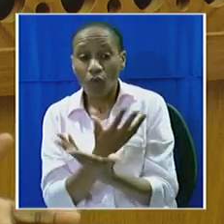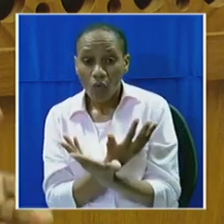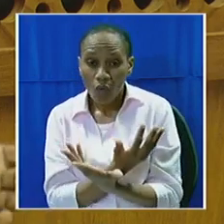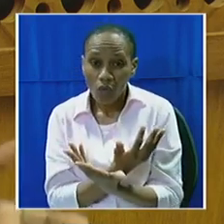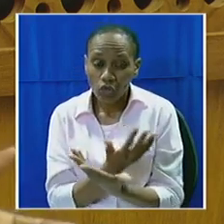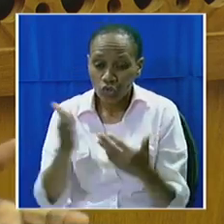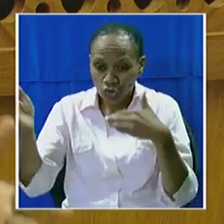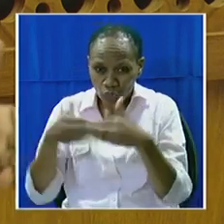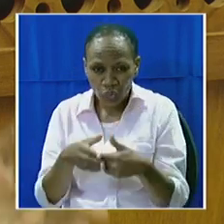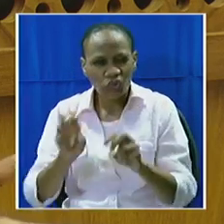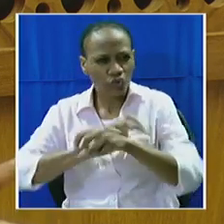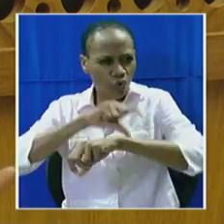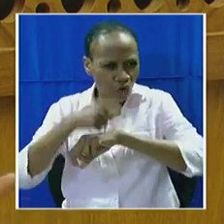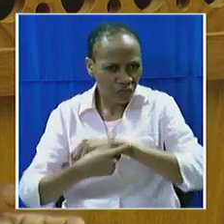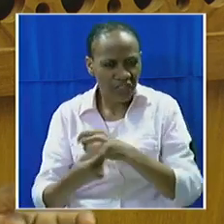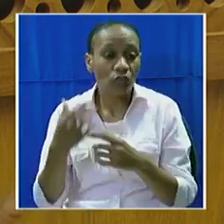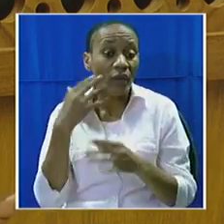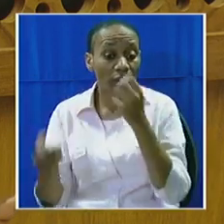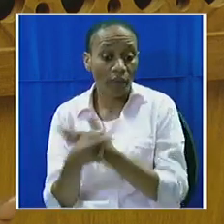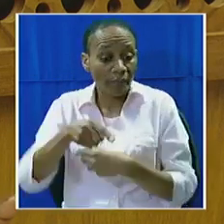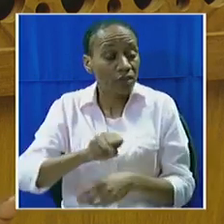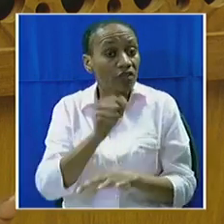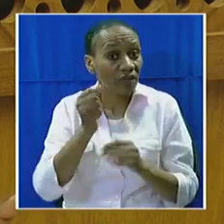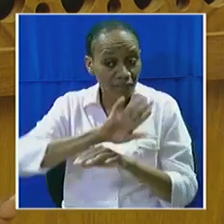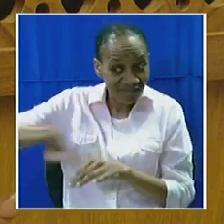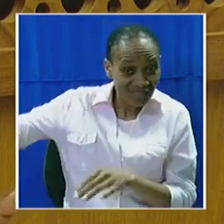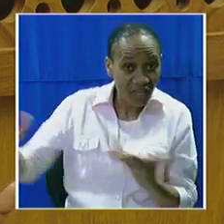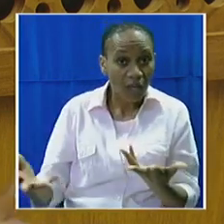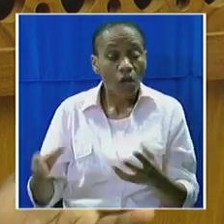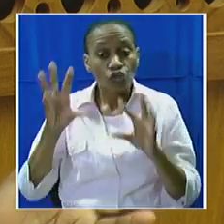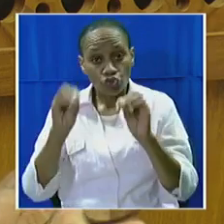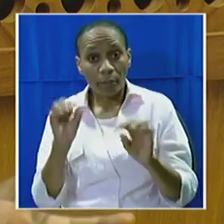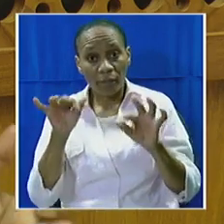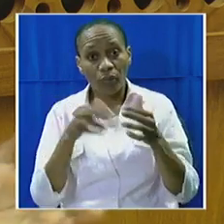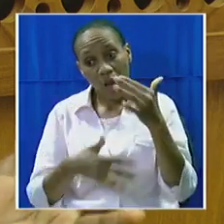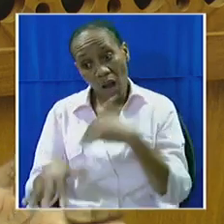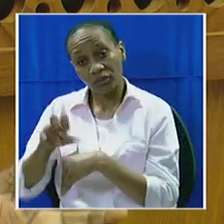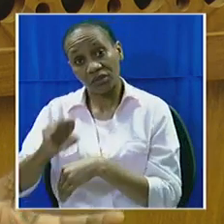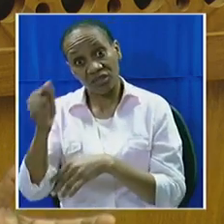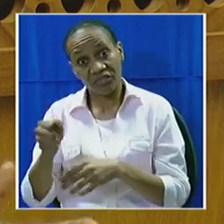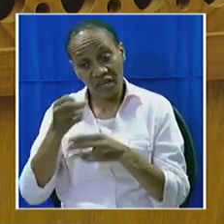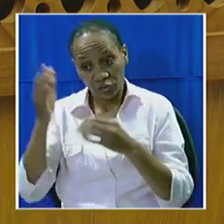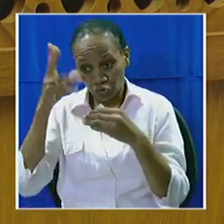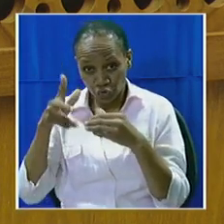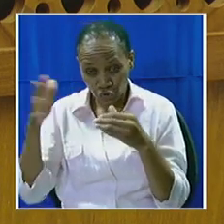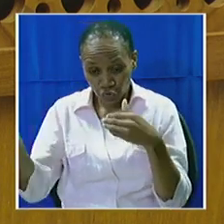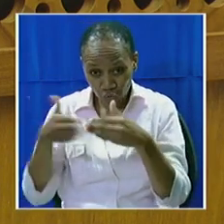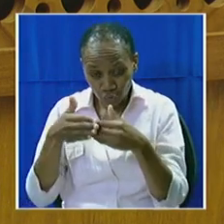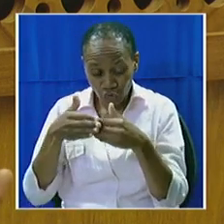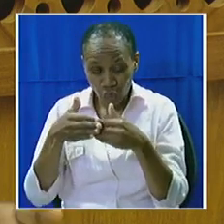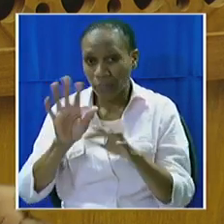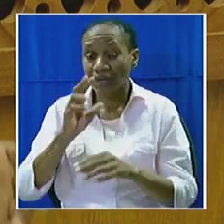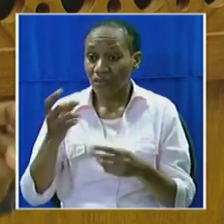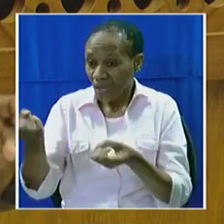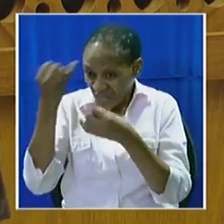international conferences into South Africa and stop our members from going all over the world? It's up to you. We need to give us a guide on